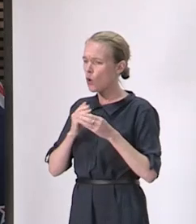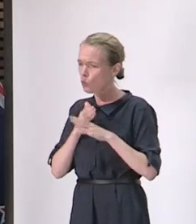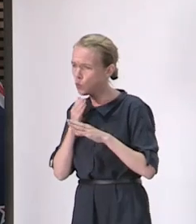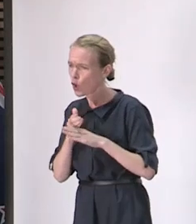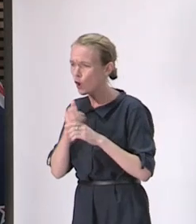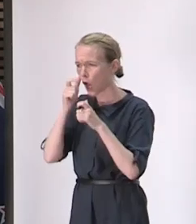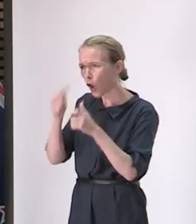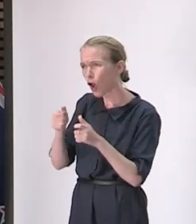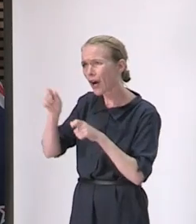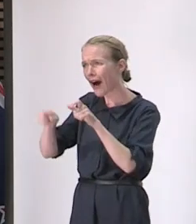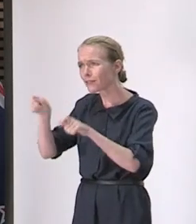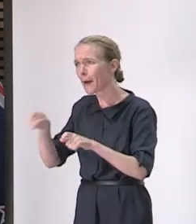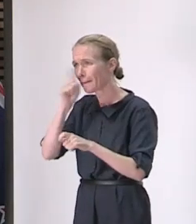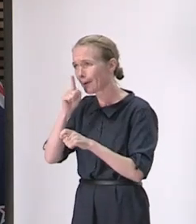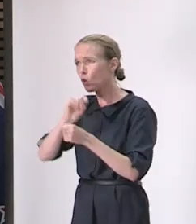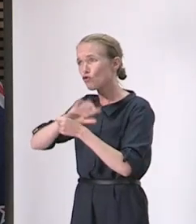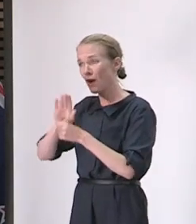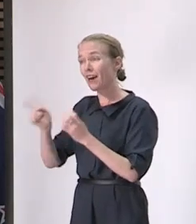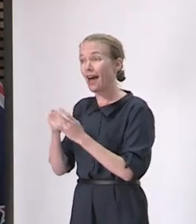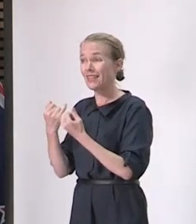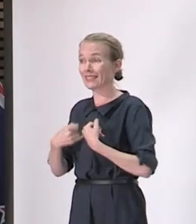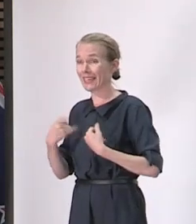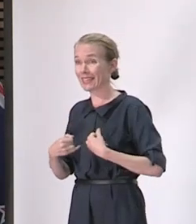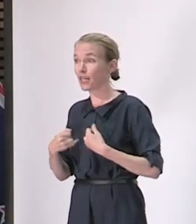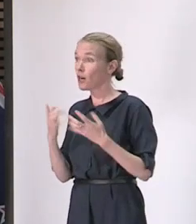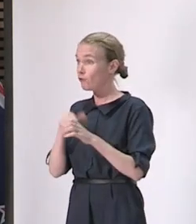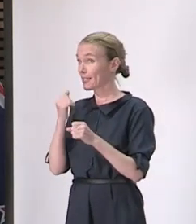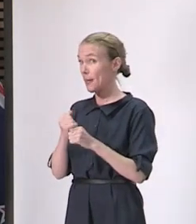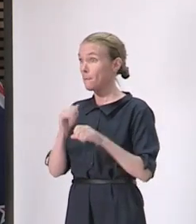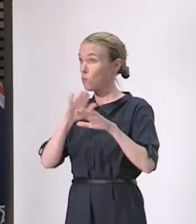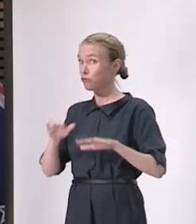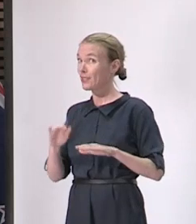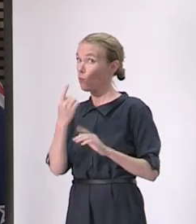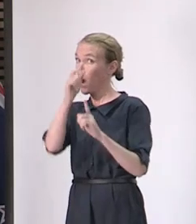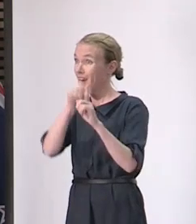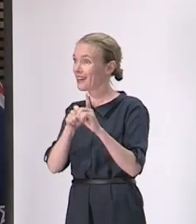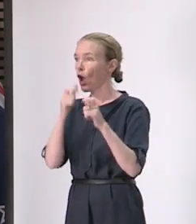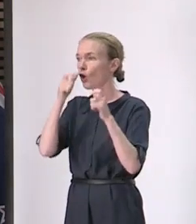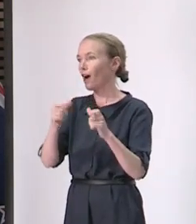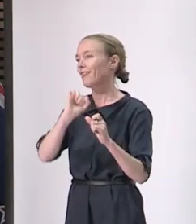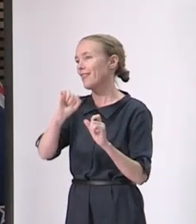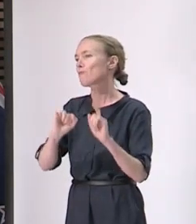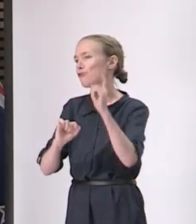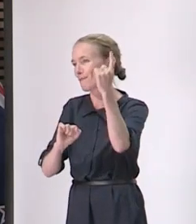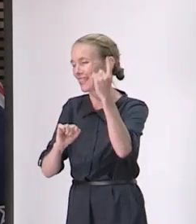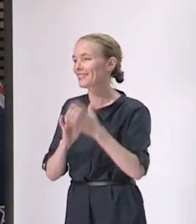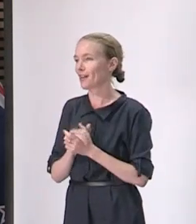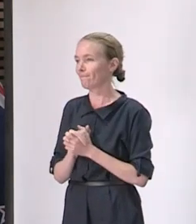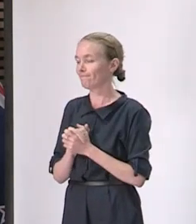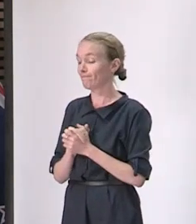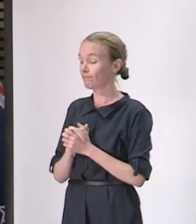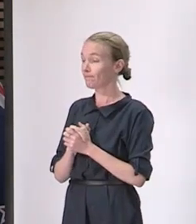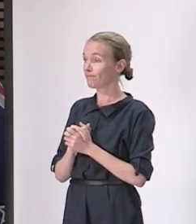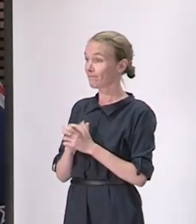Jennies all around the world. Earlier today, the government announced the biggest ever increase in funding for district health